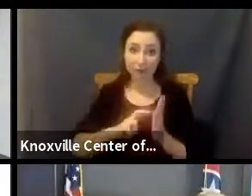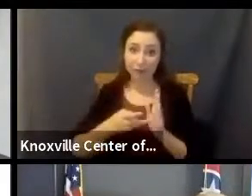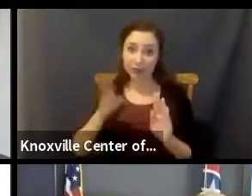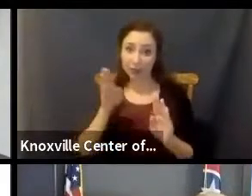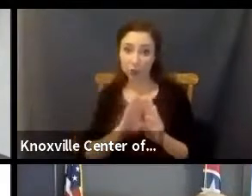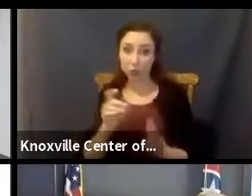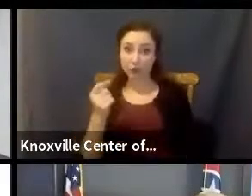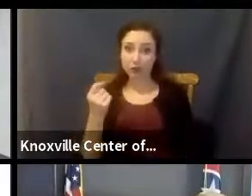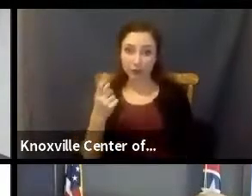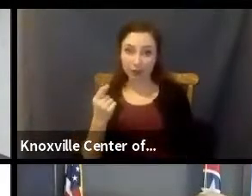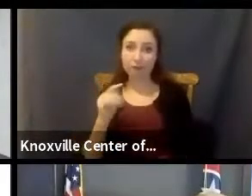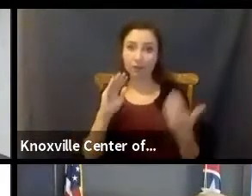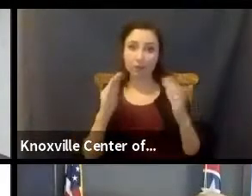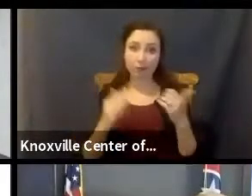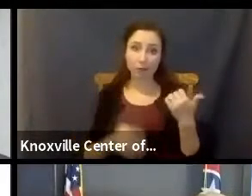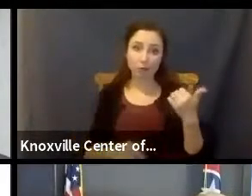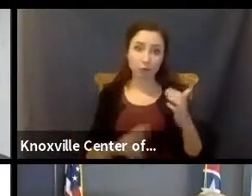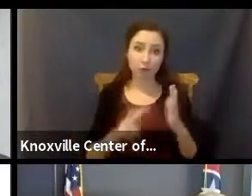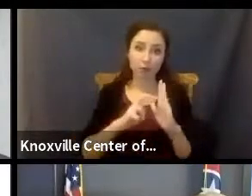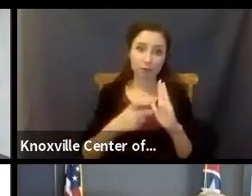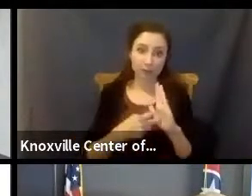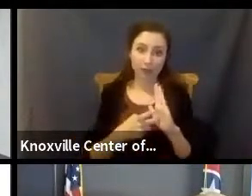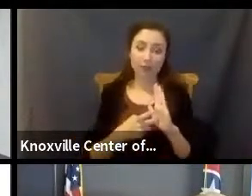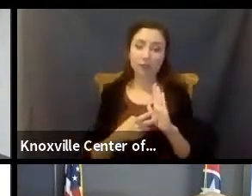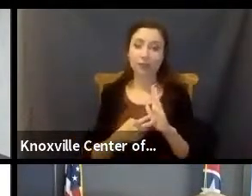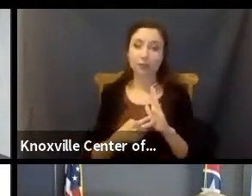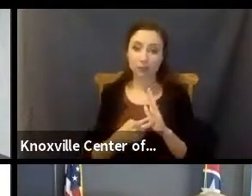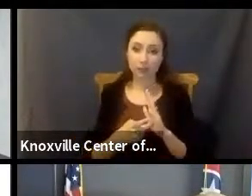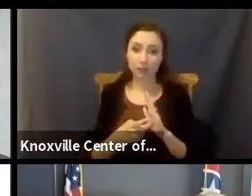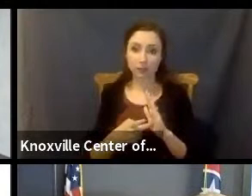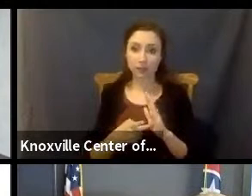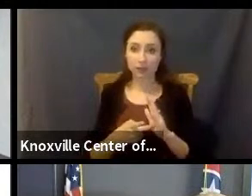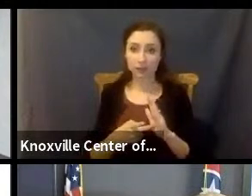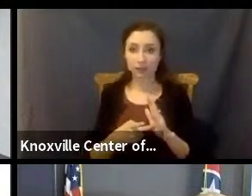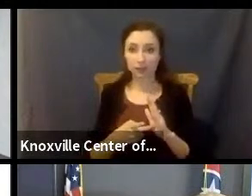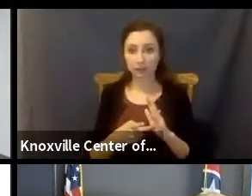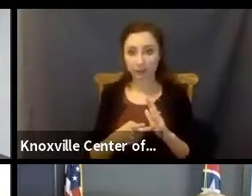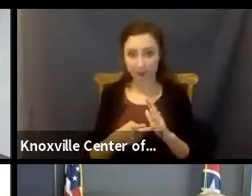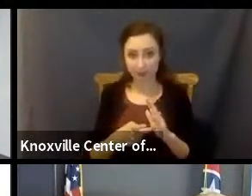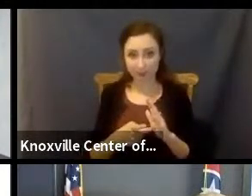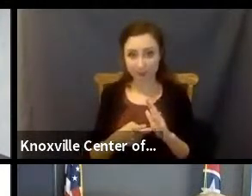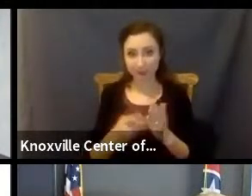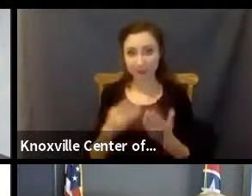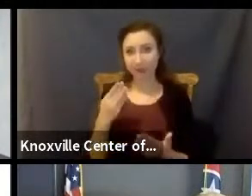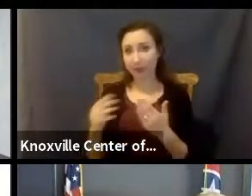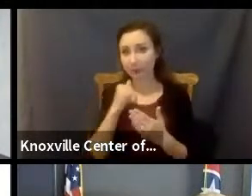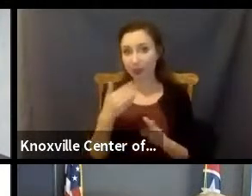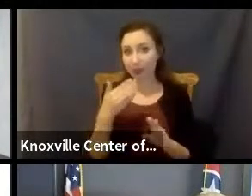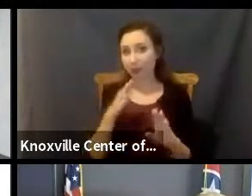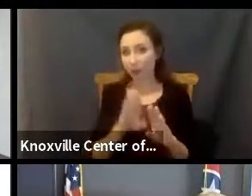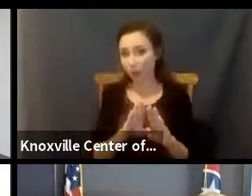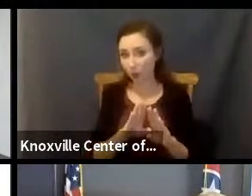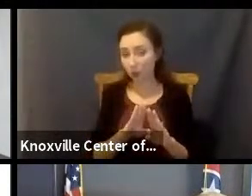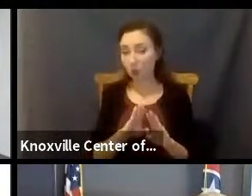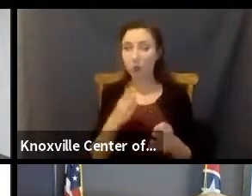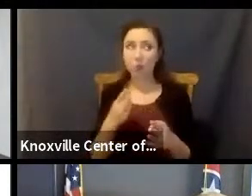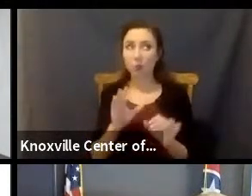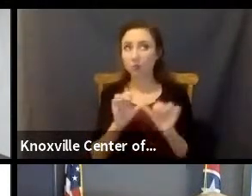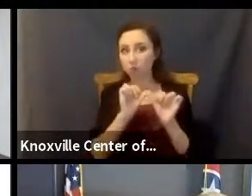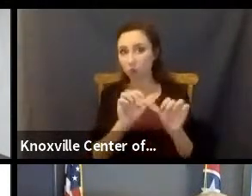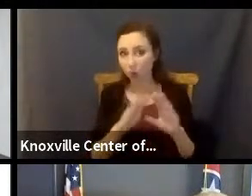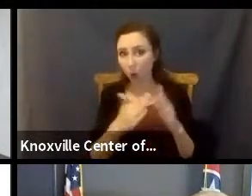11 versus if 10 means that, maybe not closed, and if